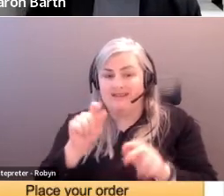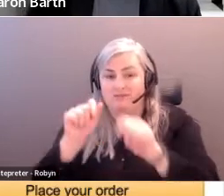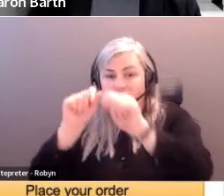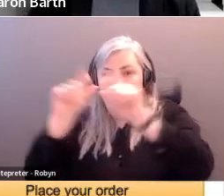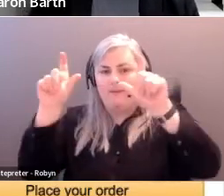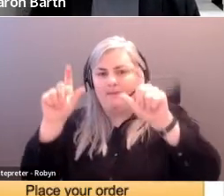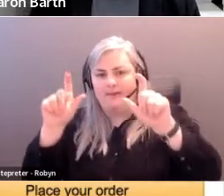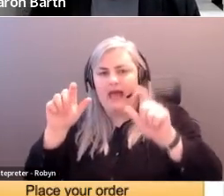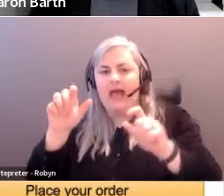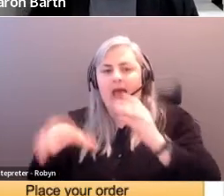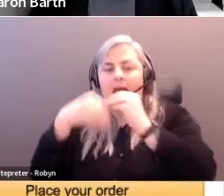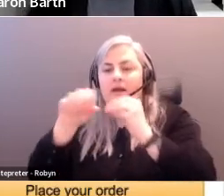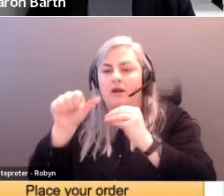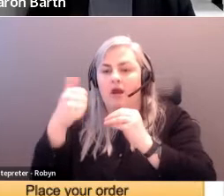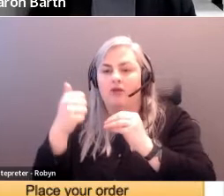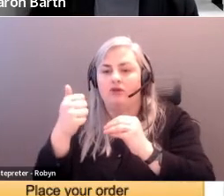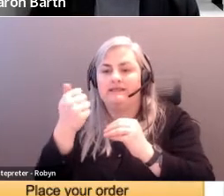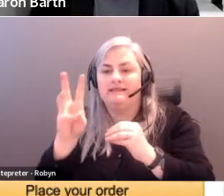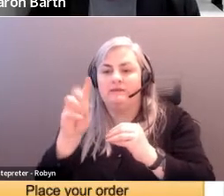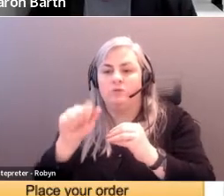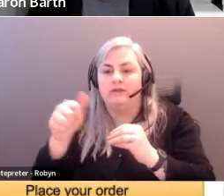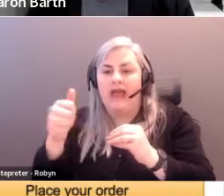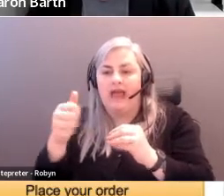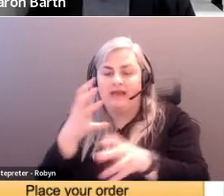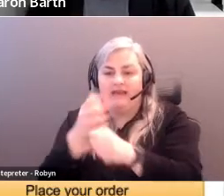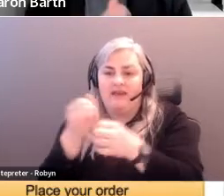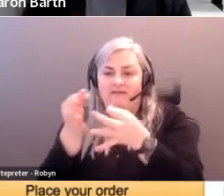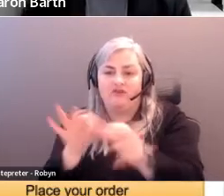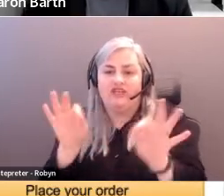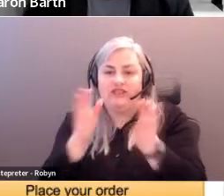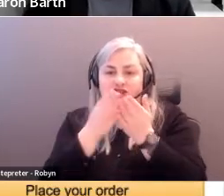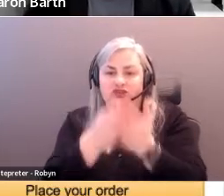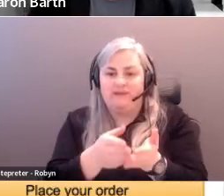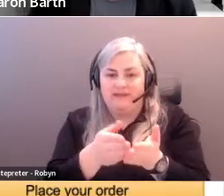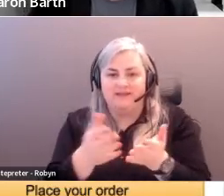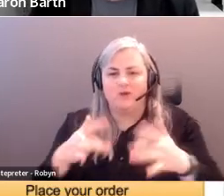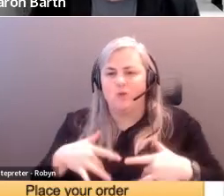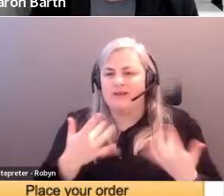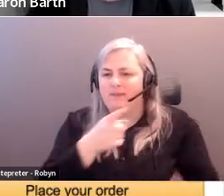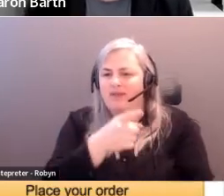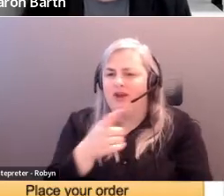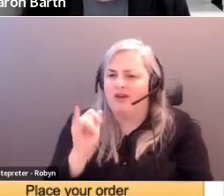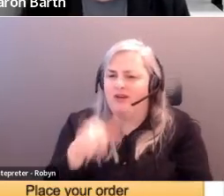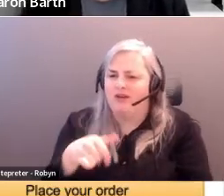add another 1610 and get free shipping. So what's going on there?